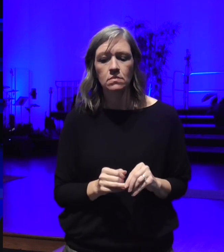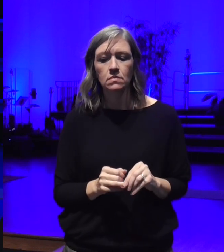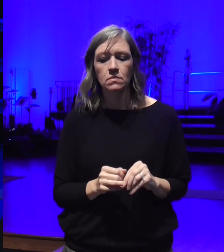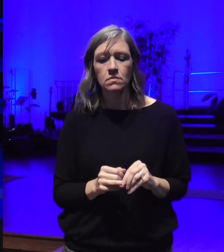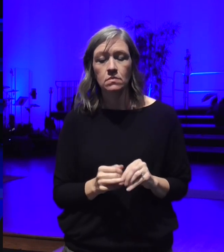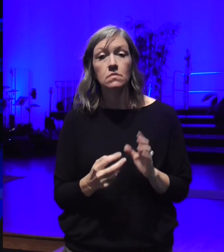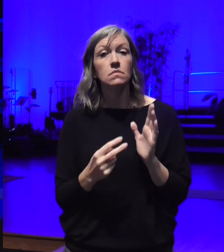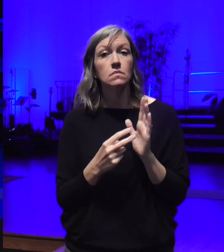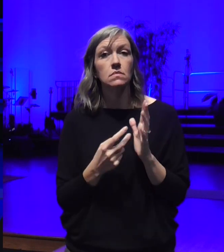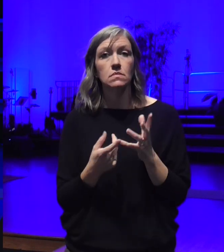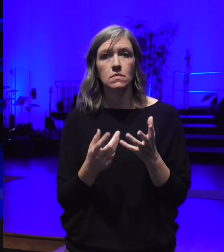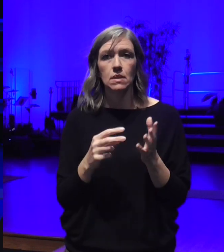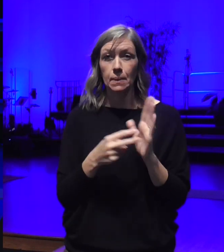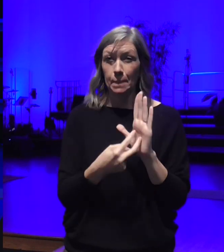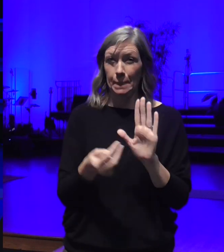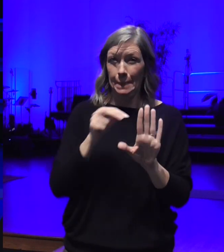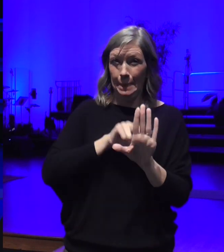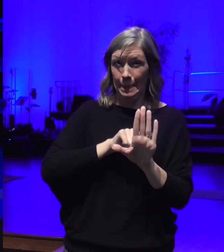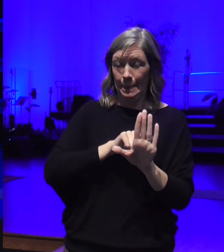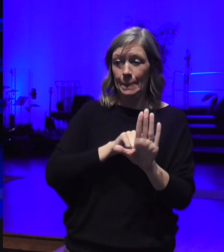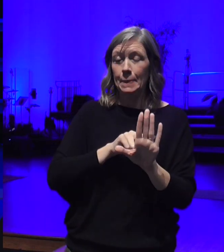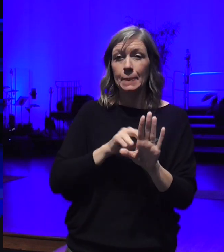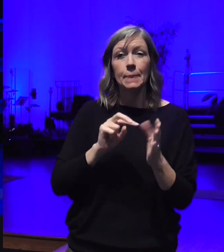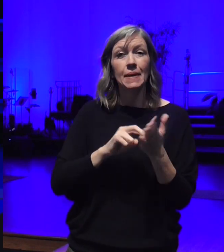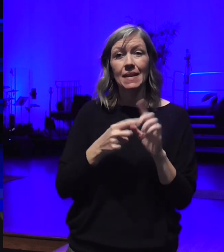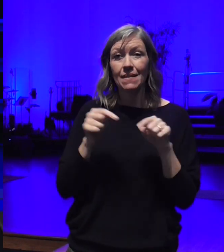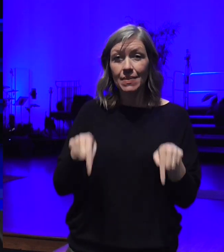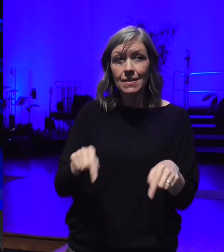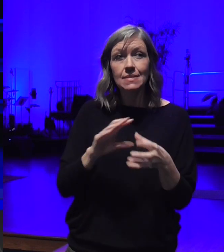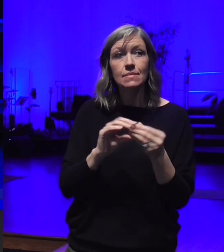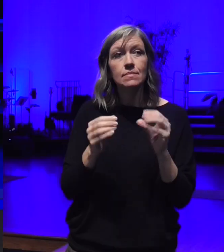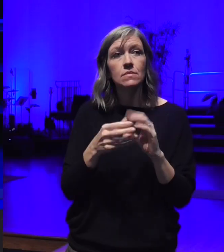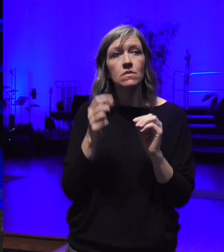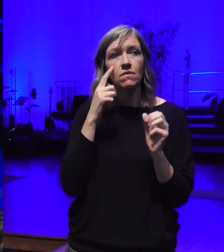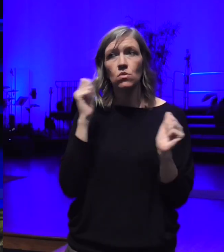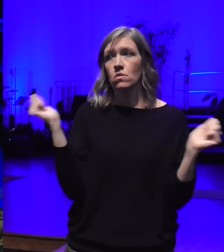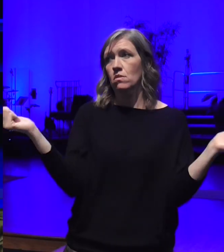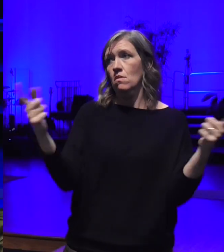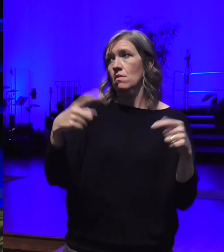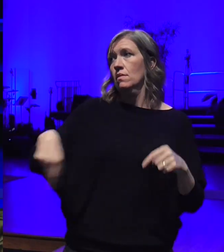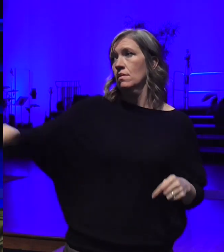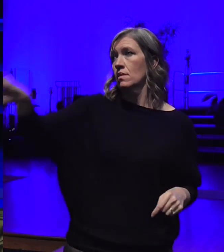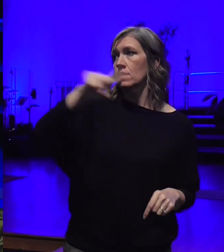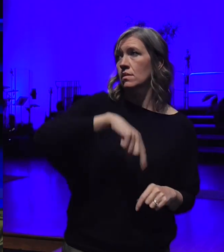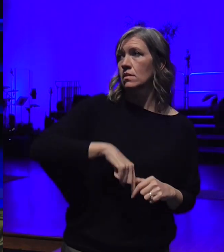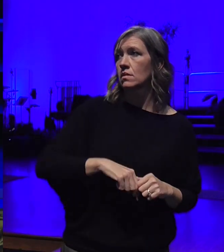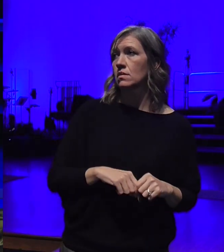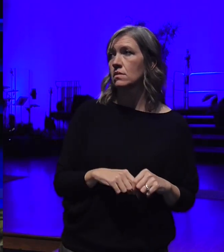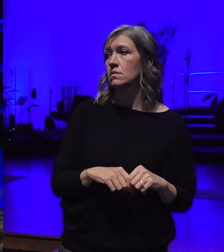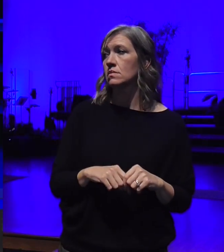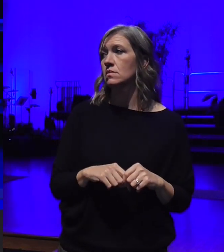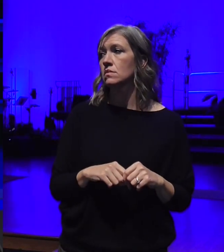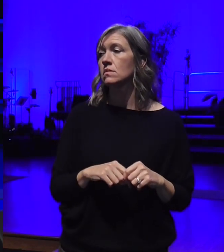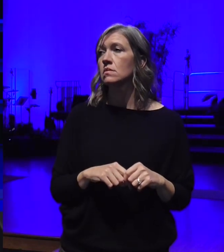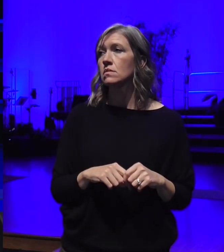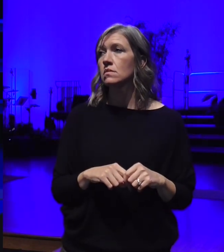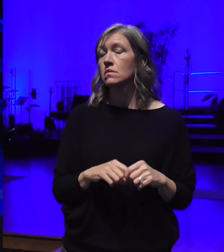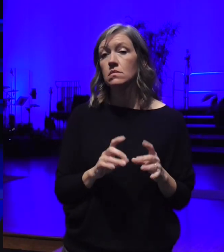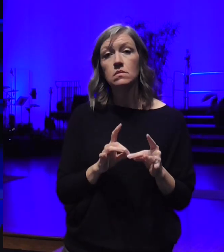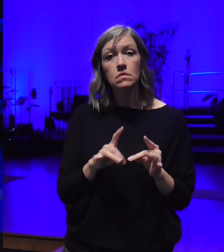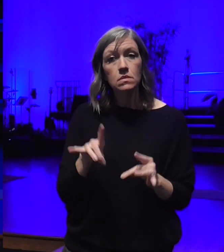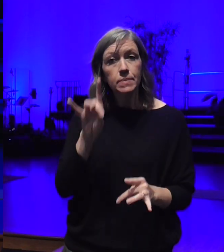The metaphysical meaning of this message is that it's for all of us. That when we have a